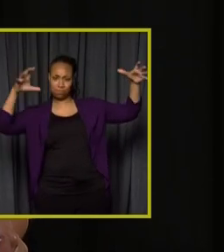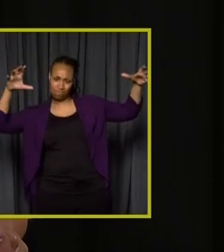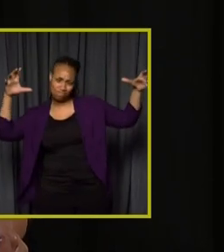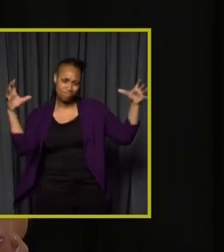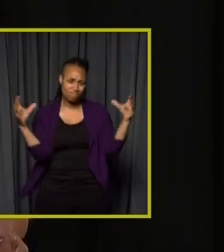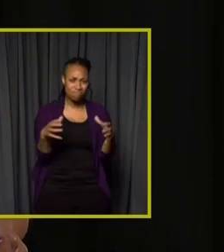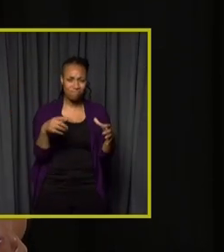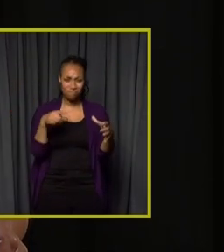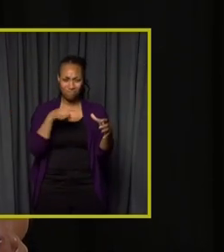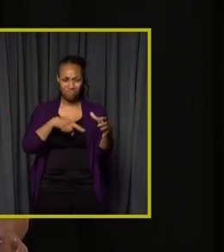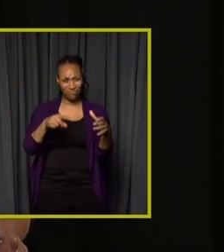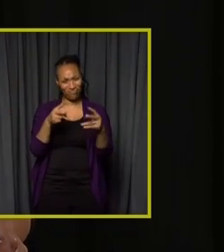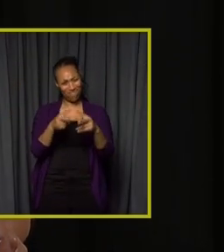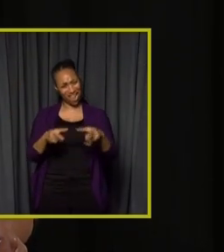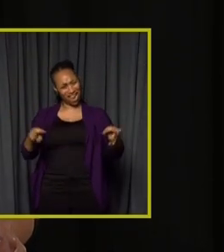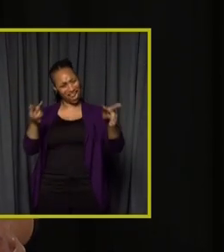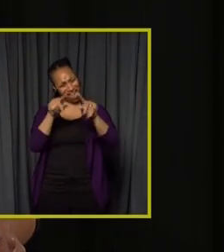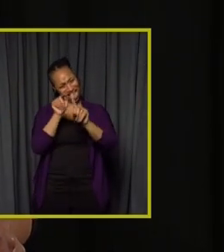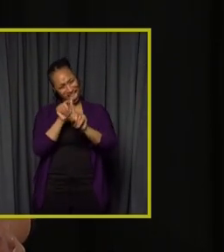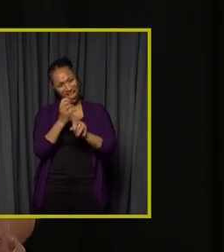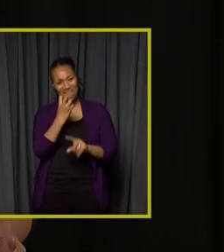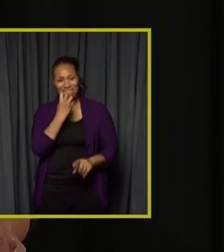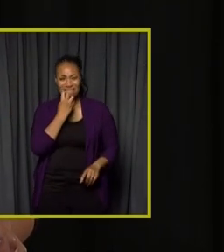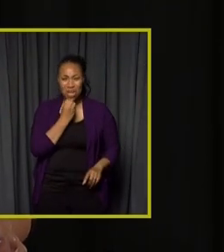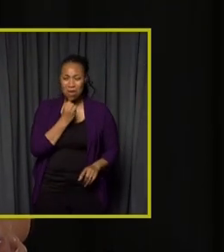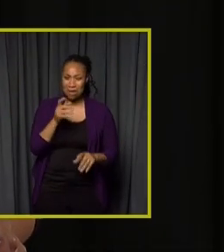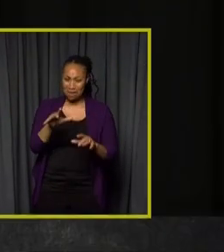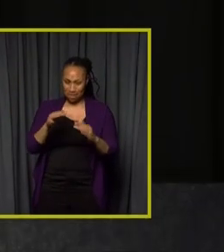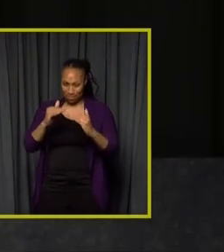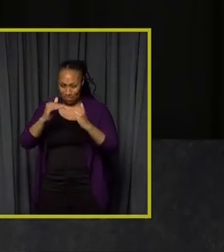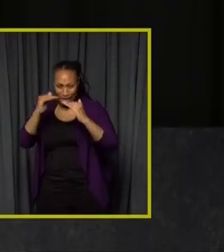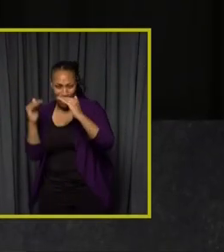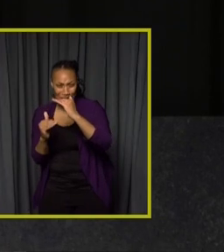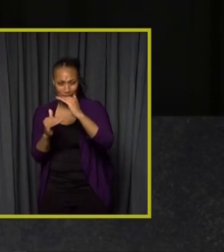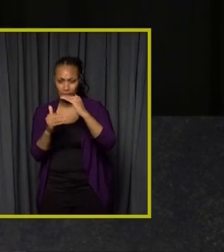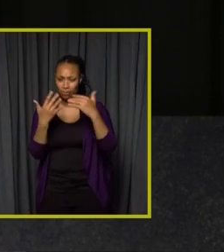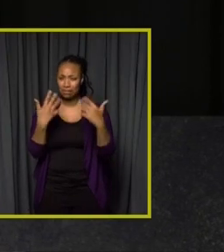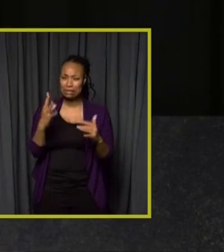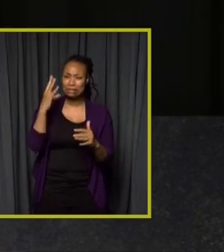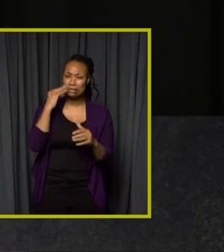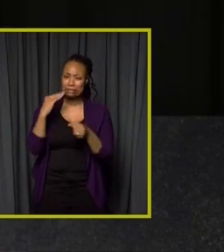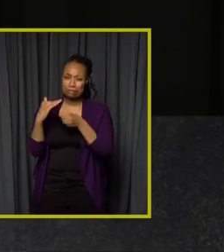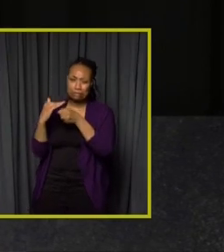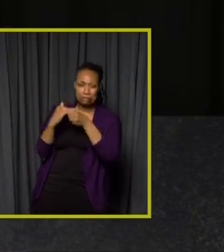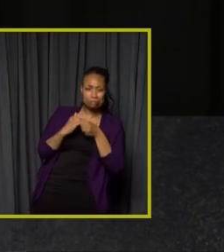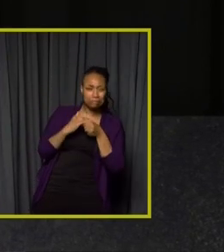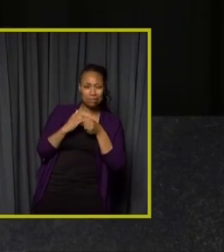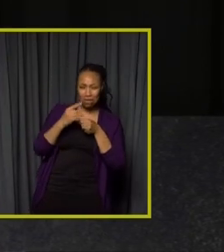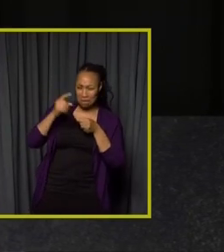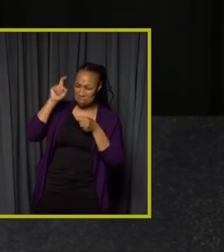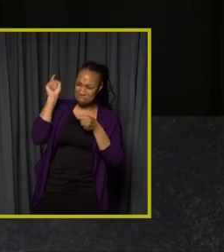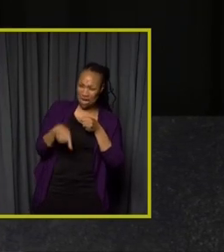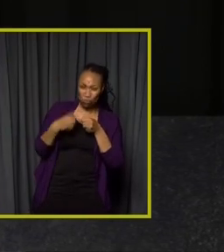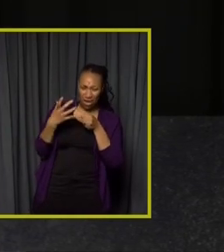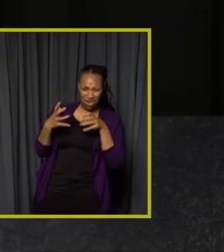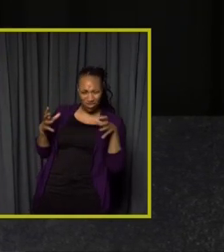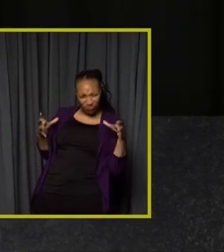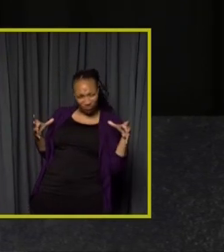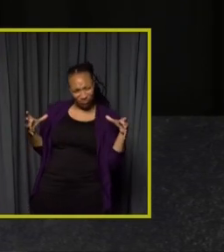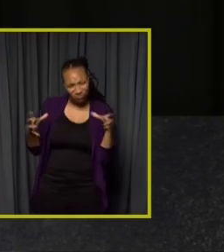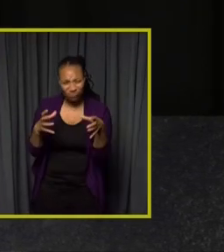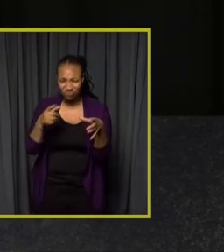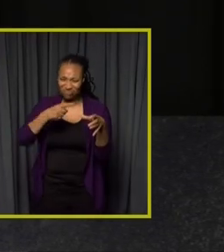of poor and impacted people banding together, demanding that this country change for the